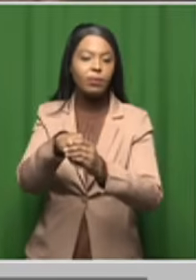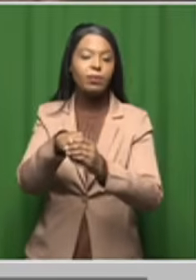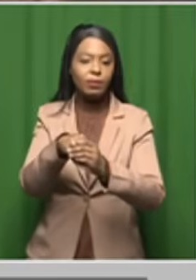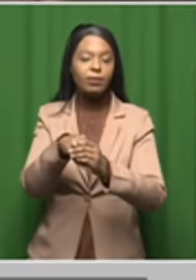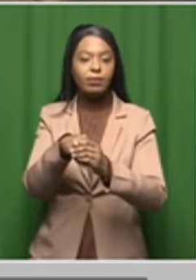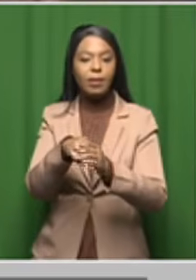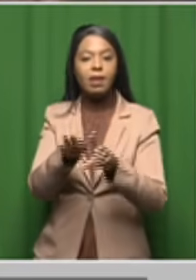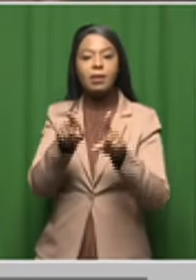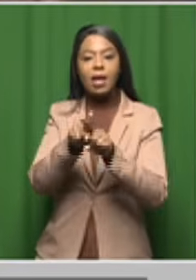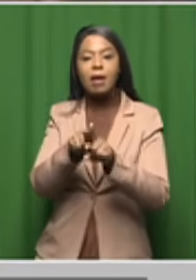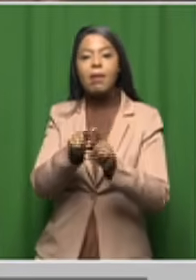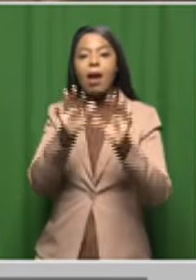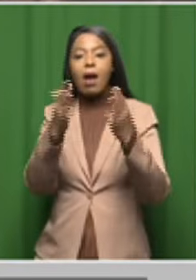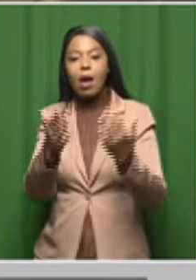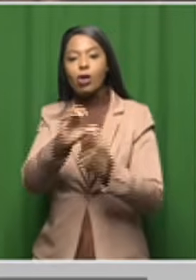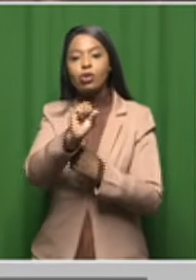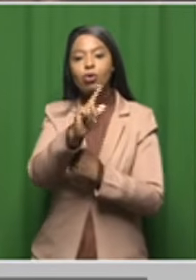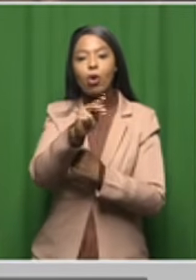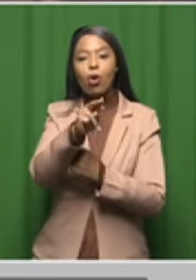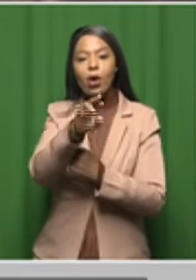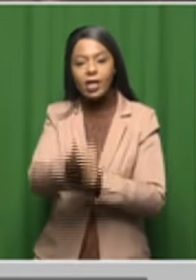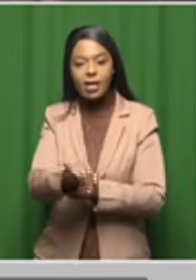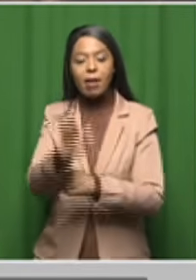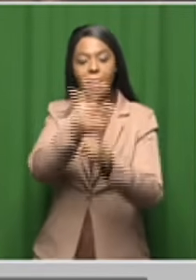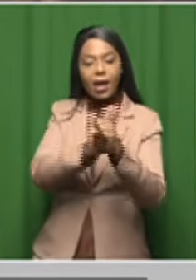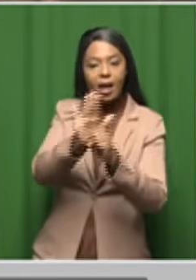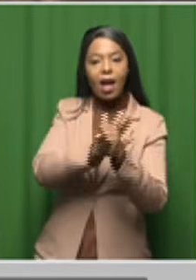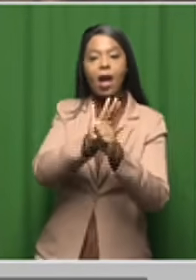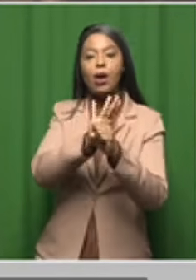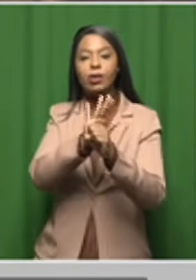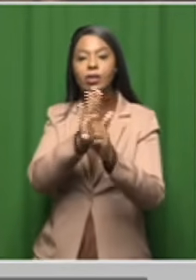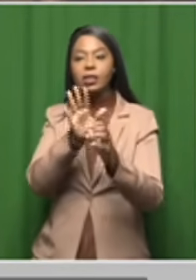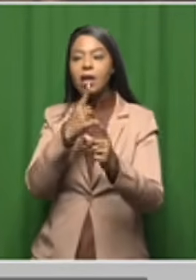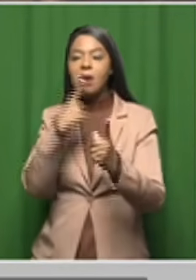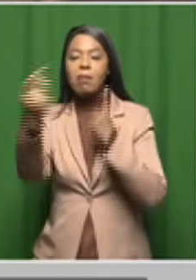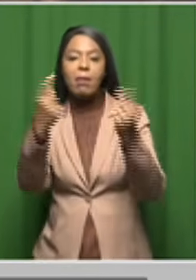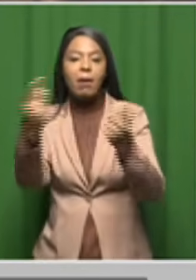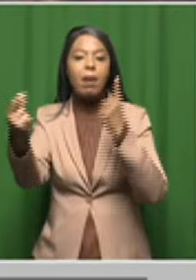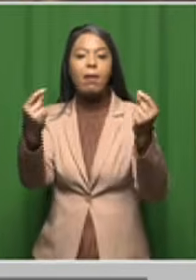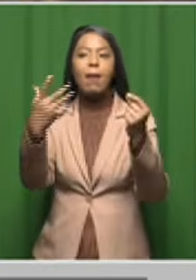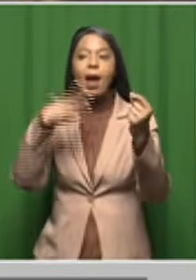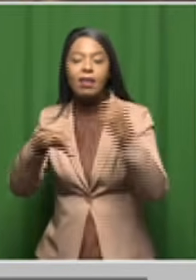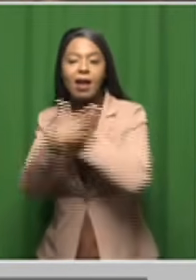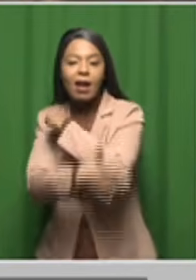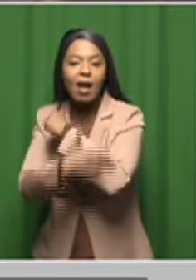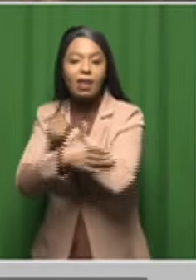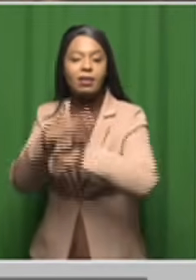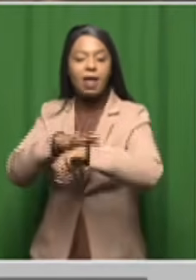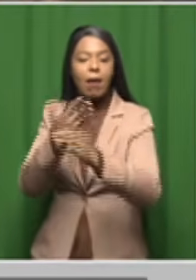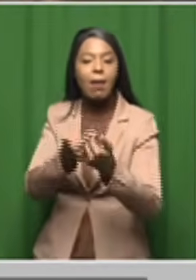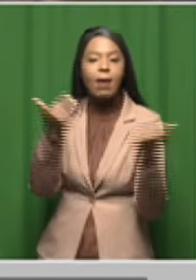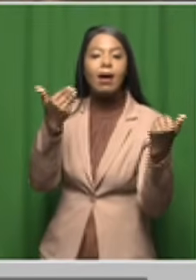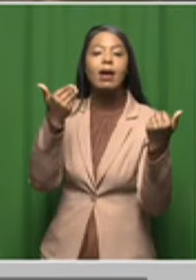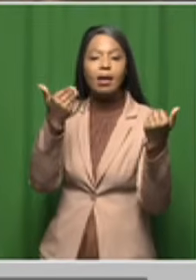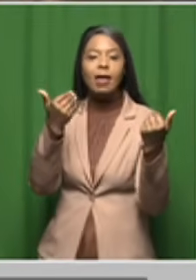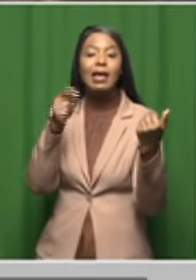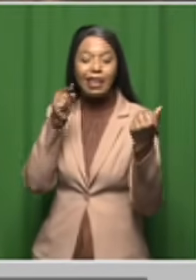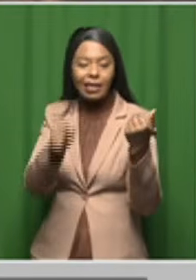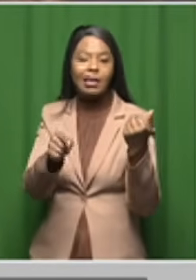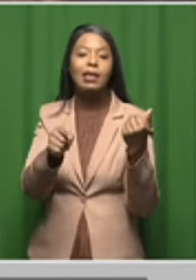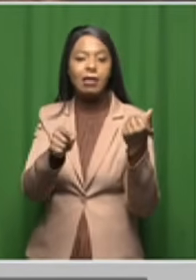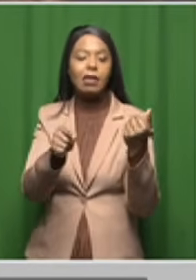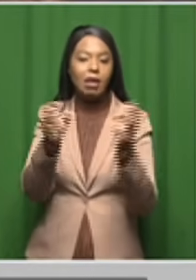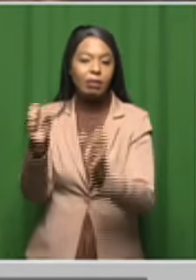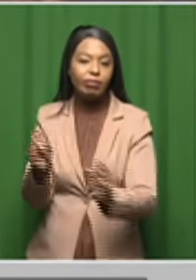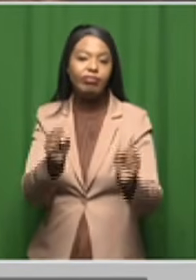acumen as well, the scholarly background, the exile experience as well. And so this is obviously going to be part of what's coming through and the conversations that